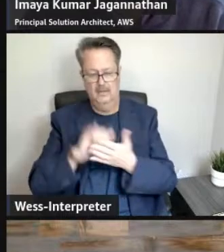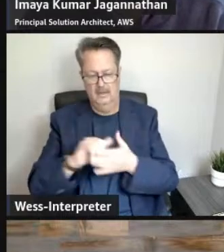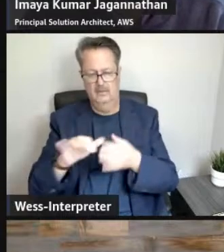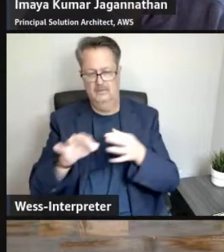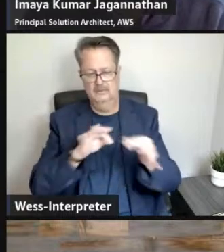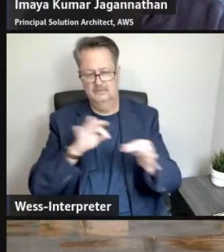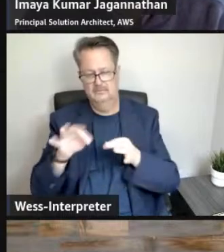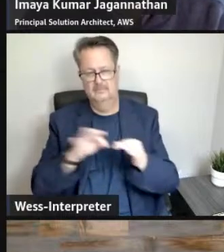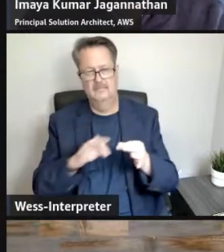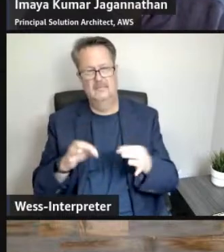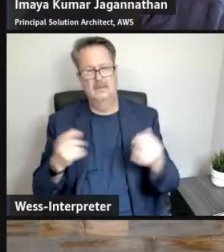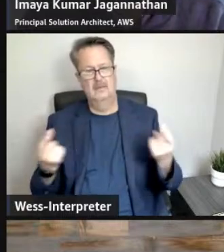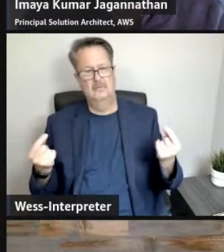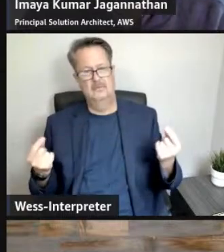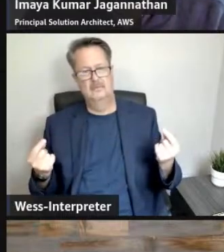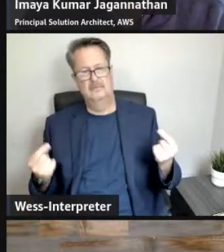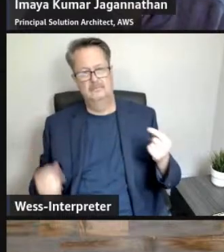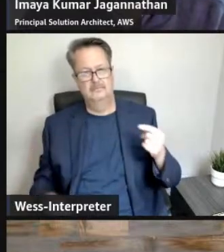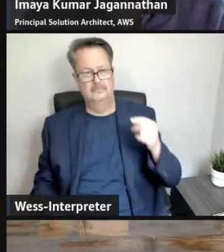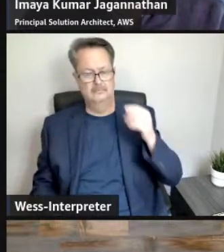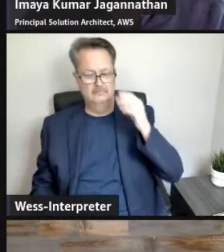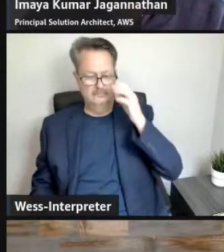is.